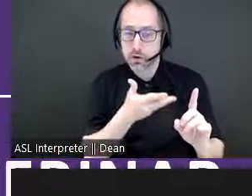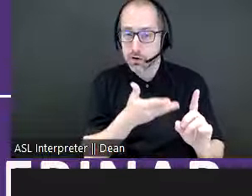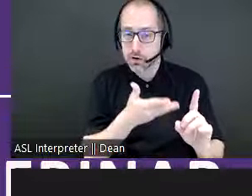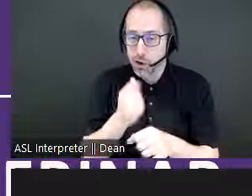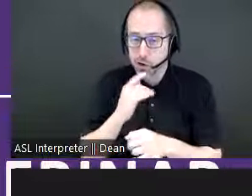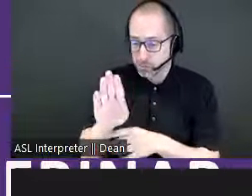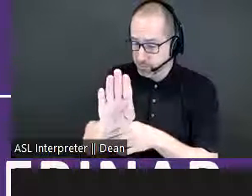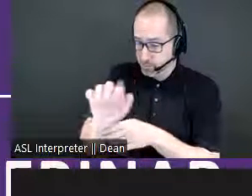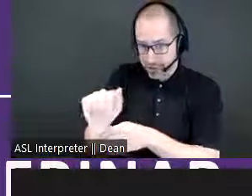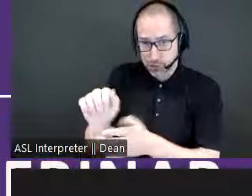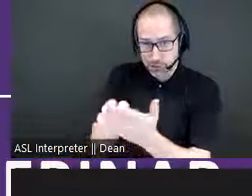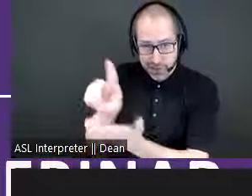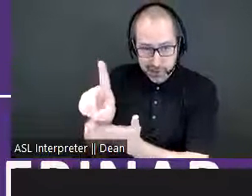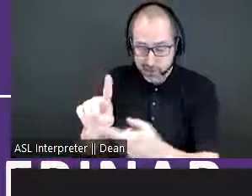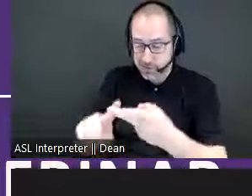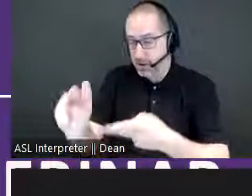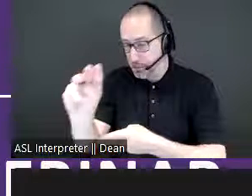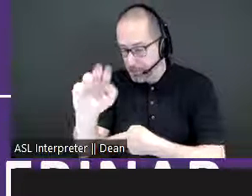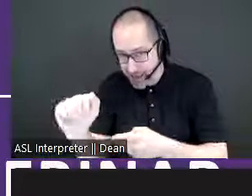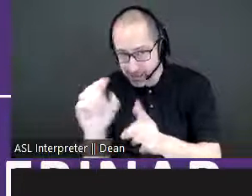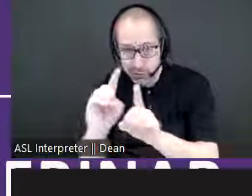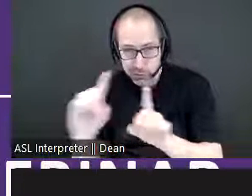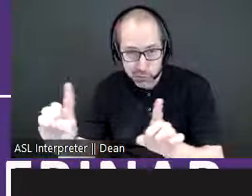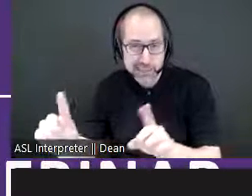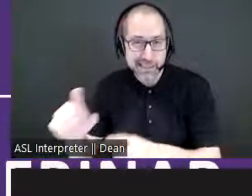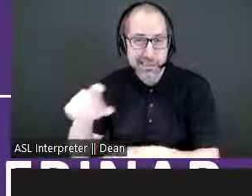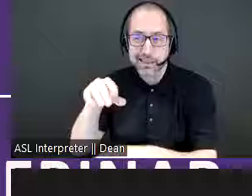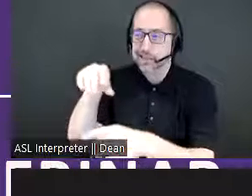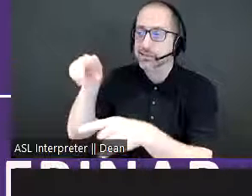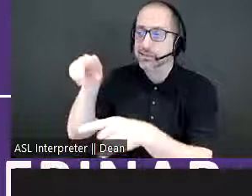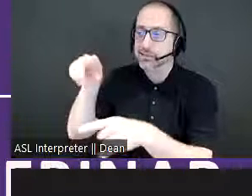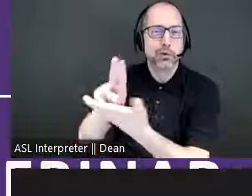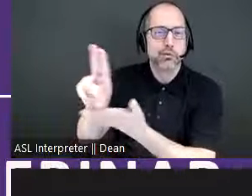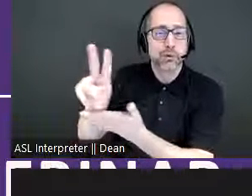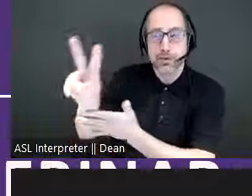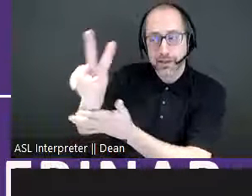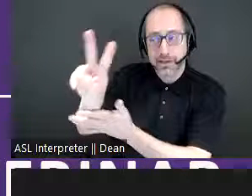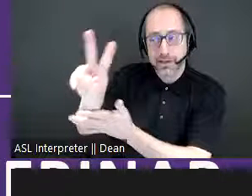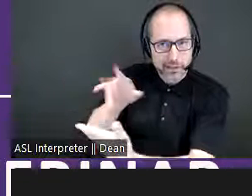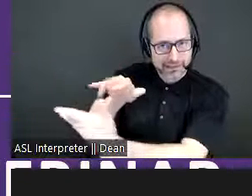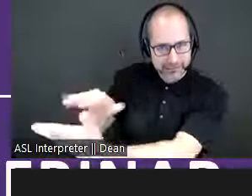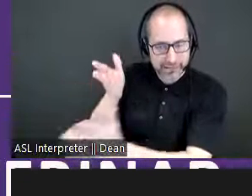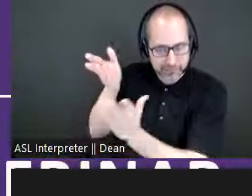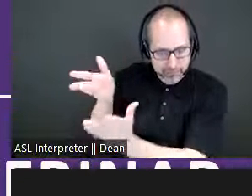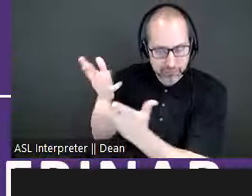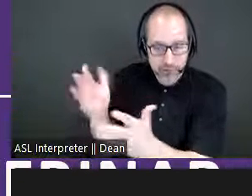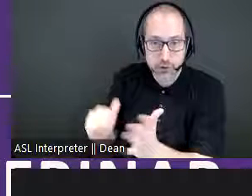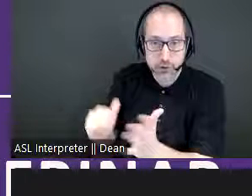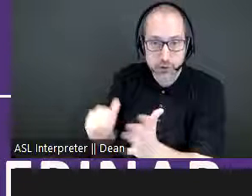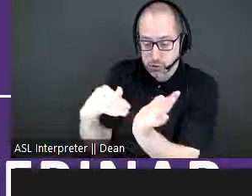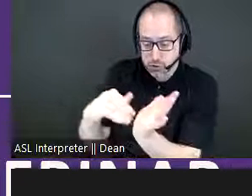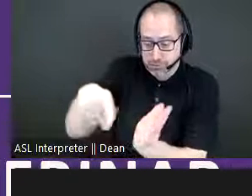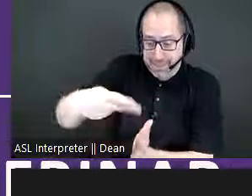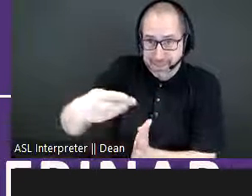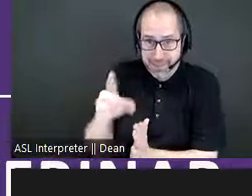of Education and Master's degree at the University of Victoria and her doctoral degree at UBC in